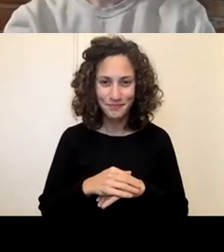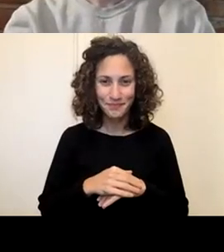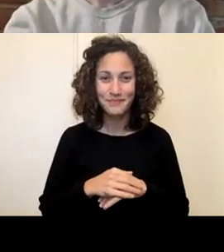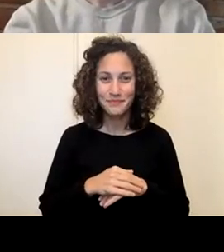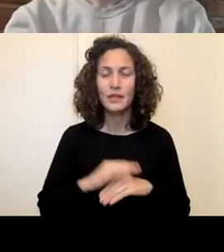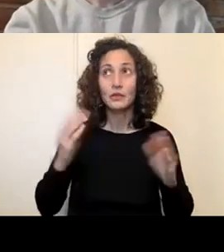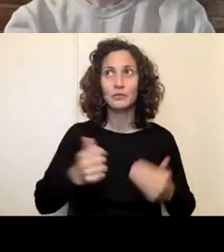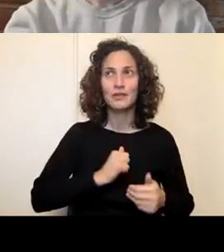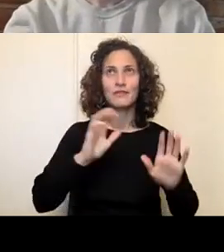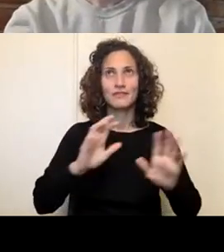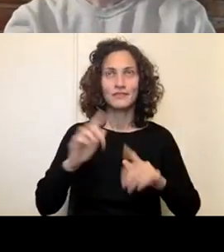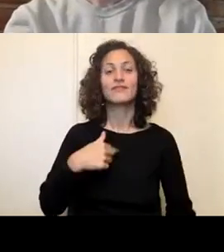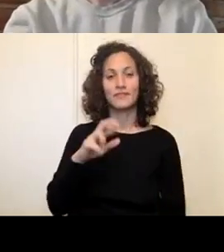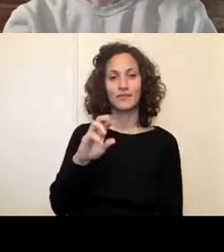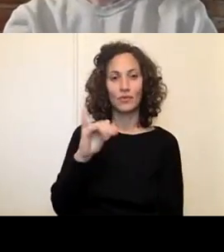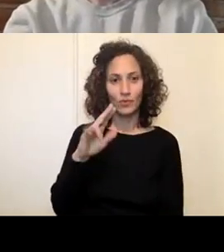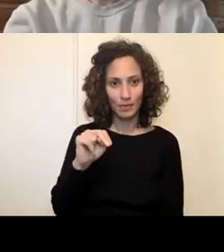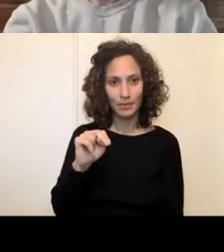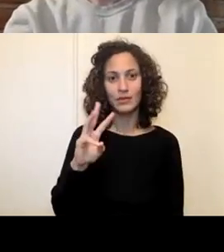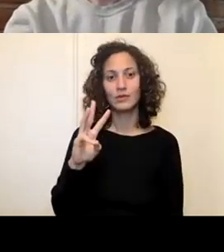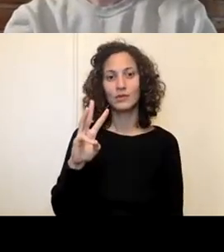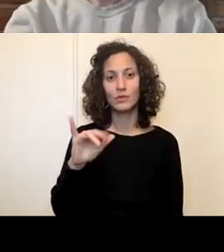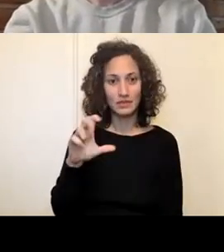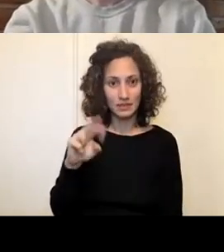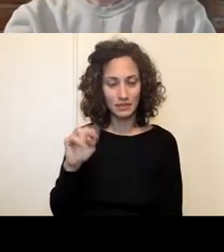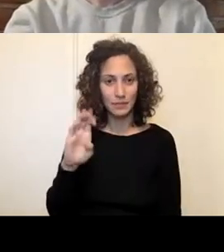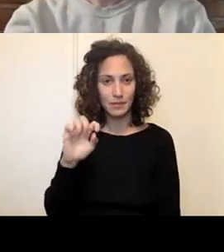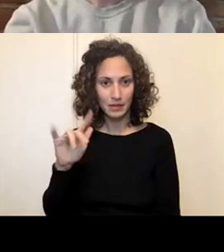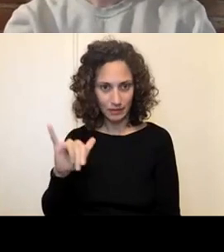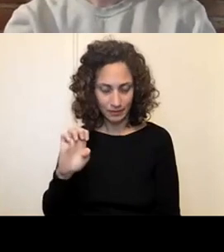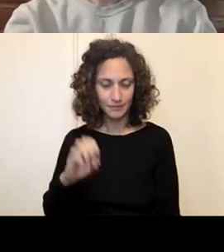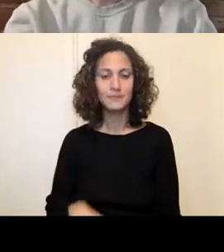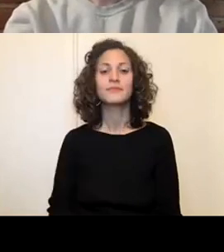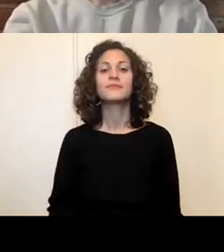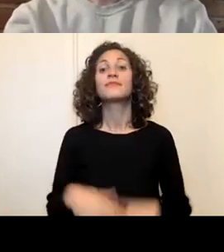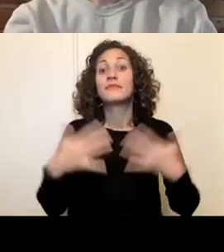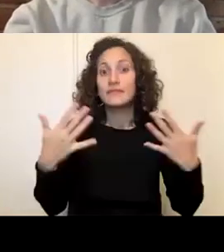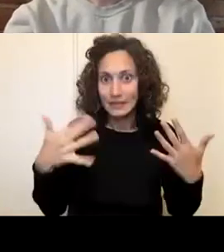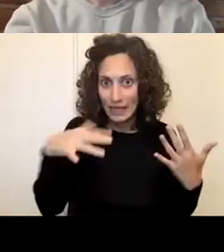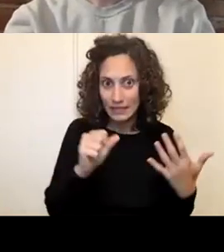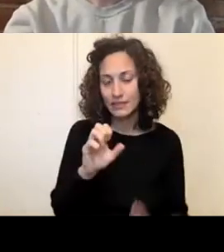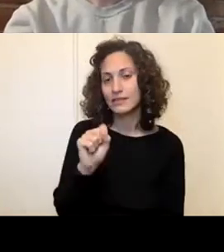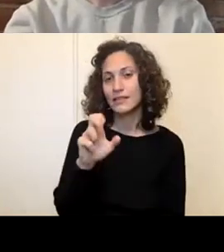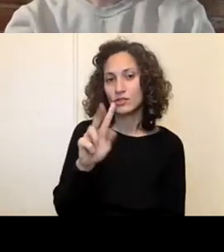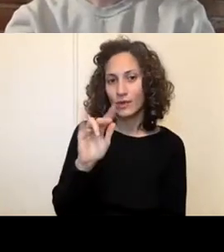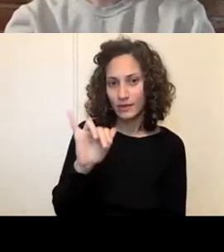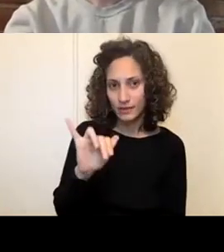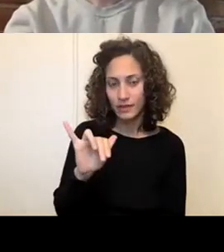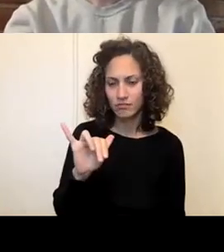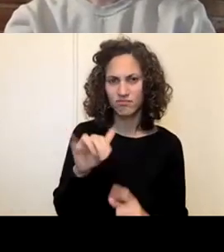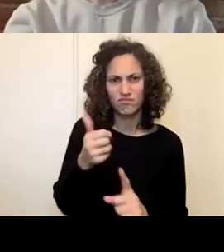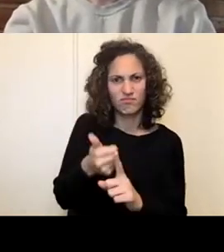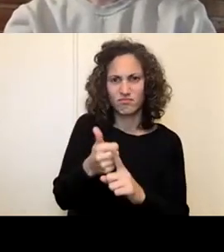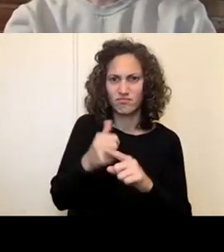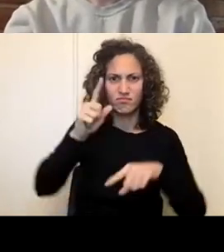Introduce myself, Robin Wilson-Beattie, what I did. And yes, sexuality it's diverse,